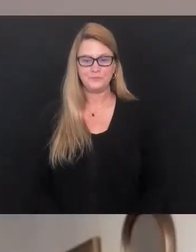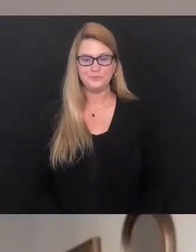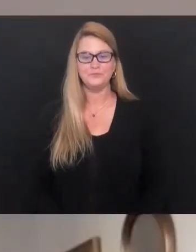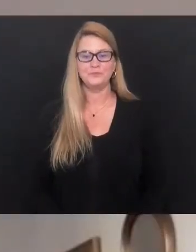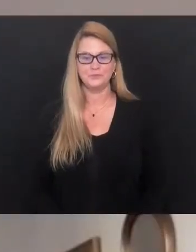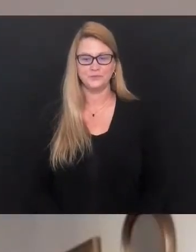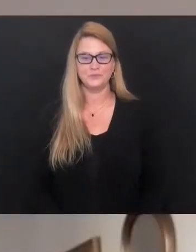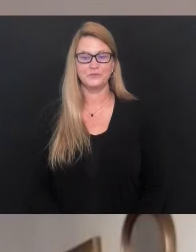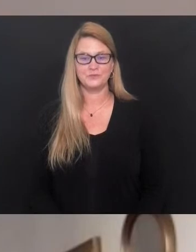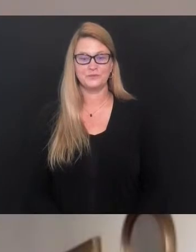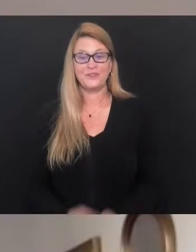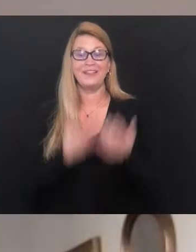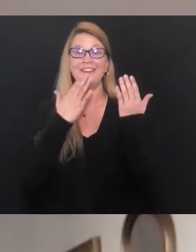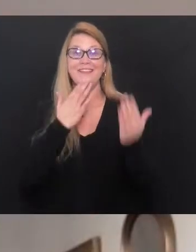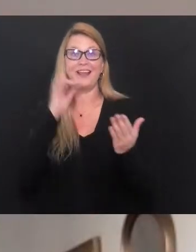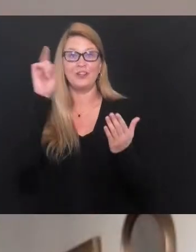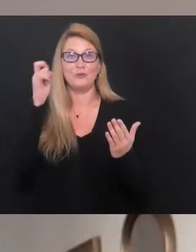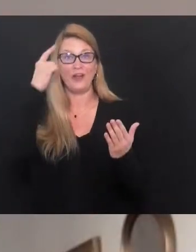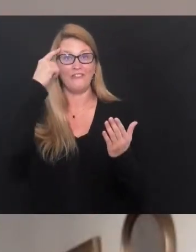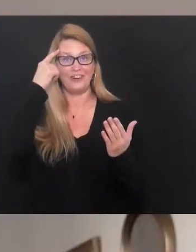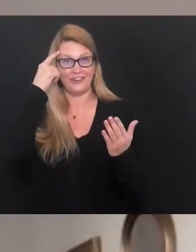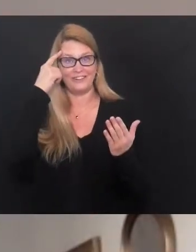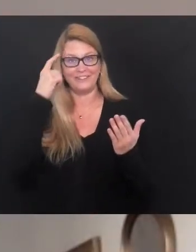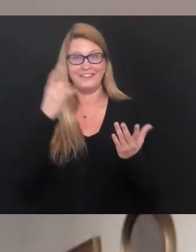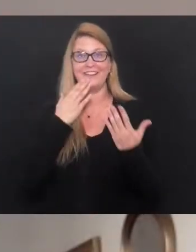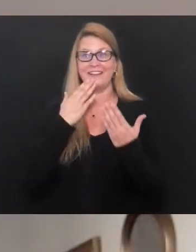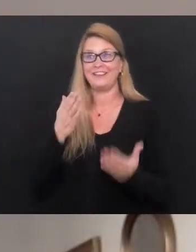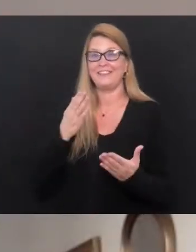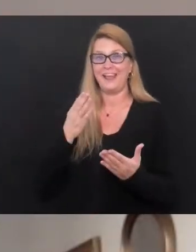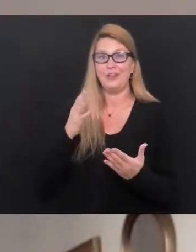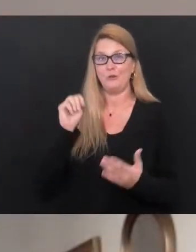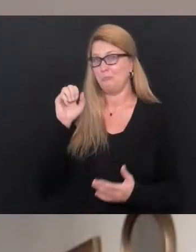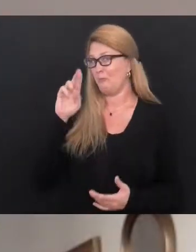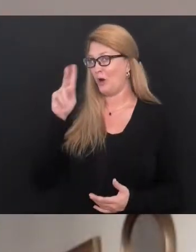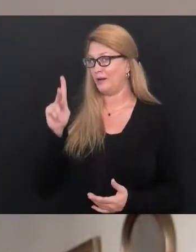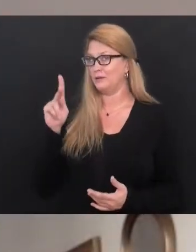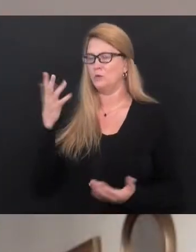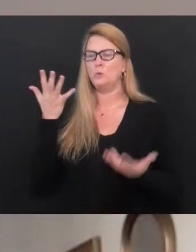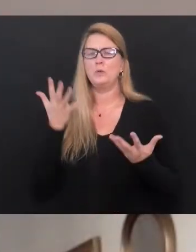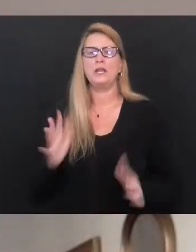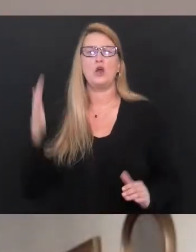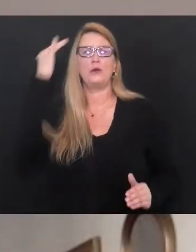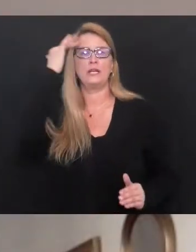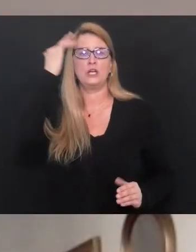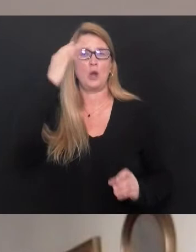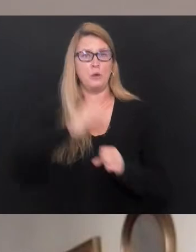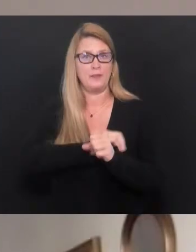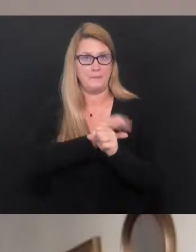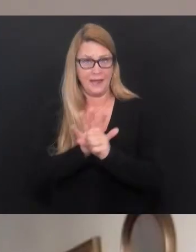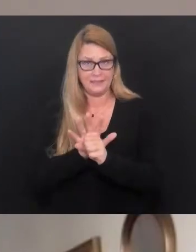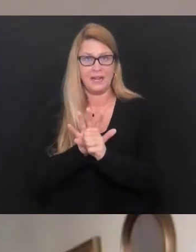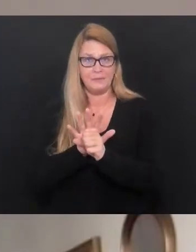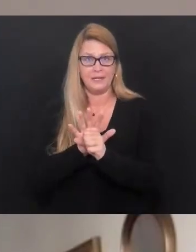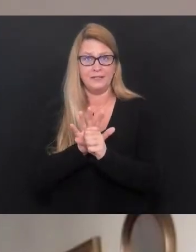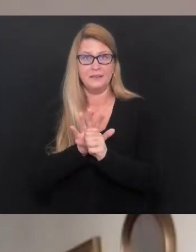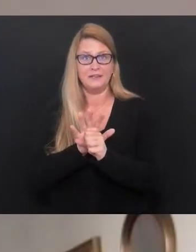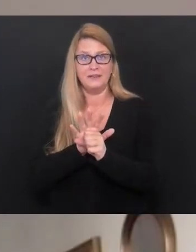you, Mark. We know that this pandemic has had a